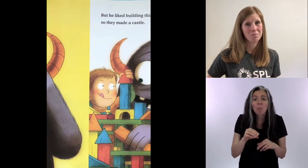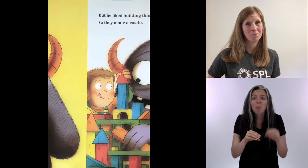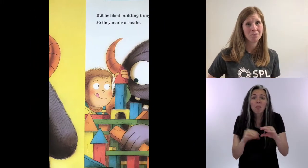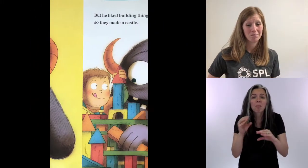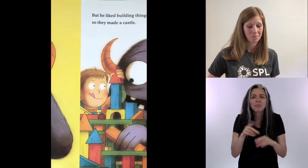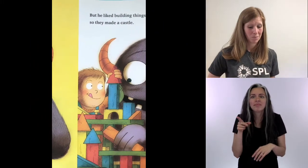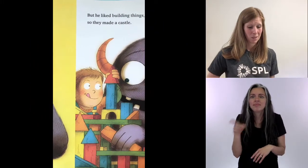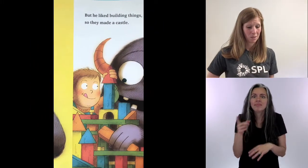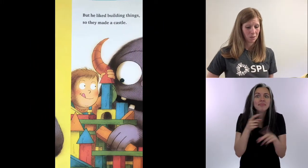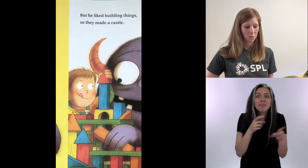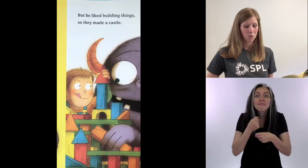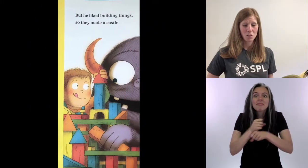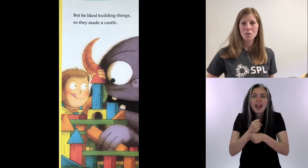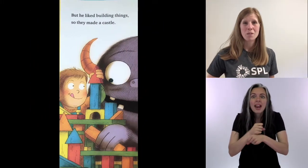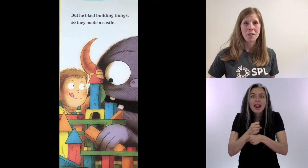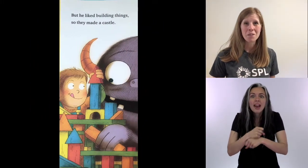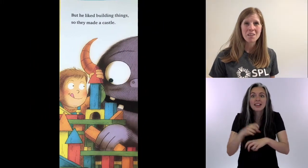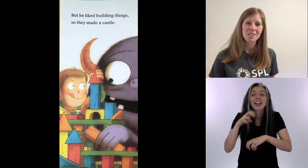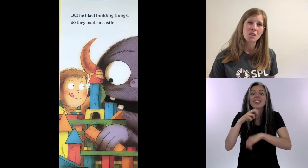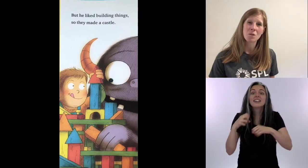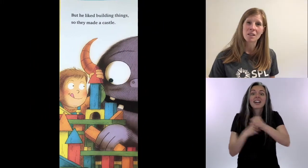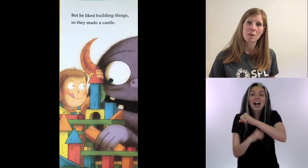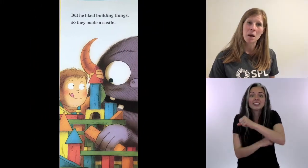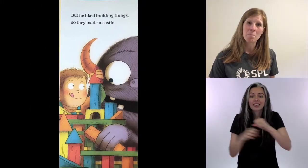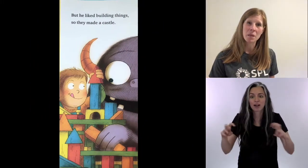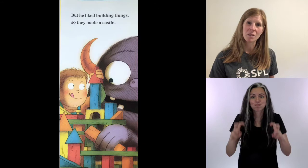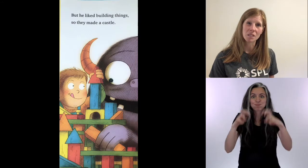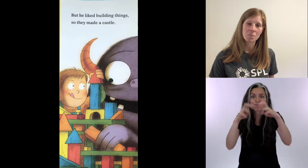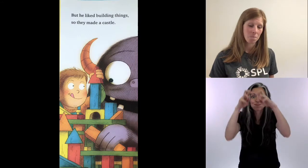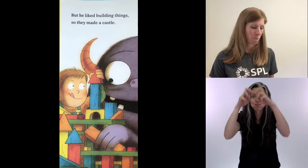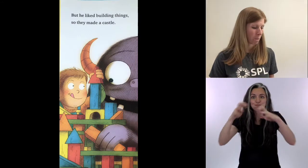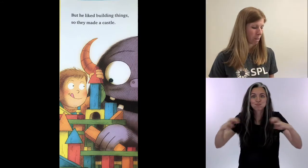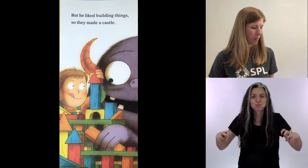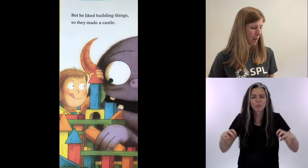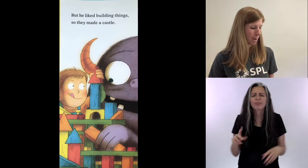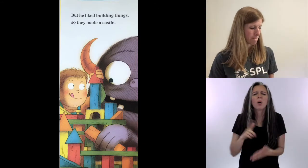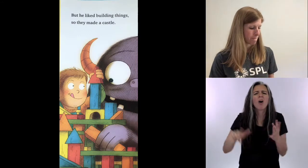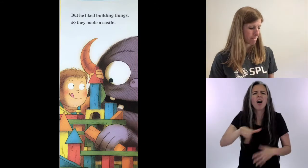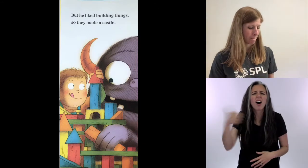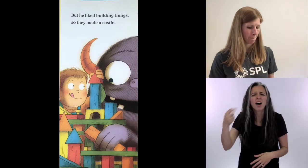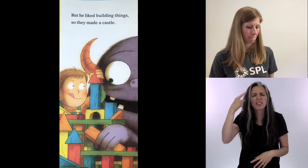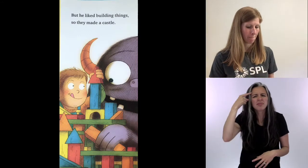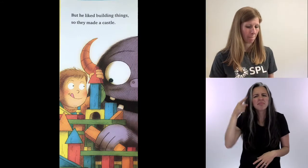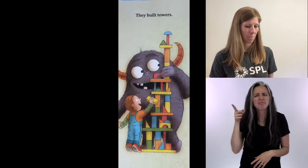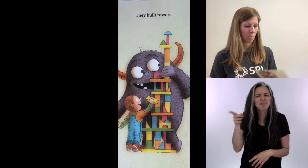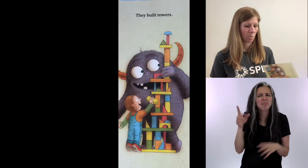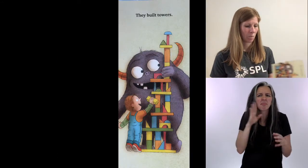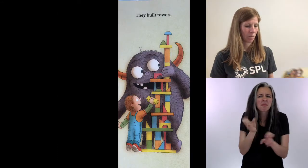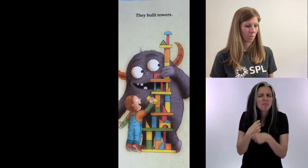castle. What sorts of other things do you think they might build?